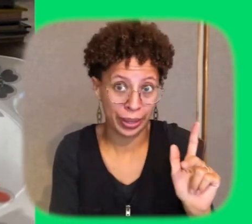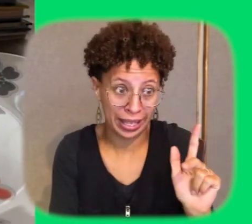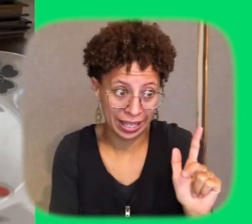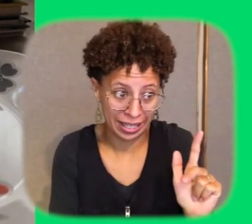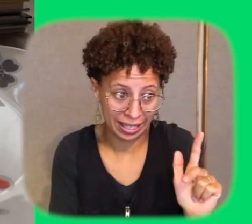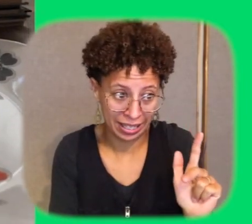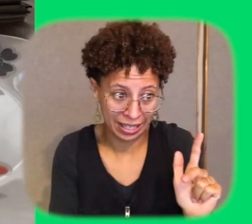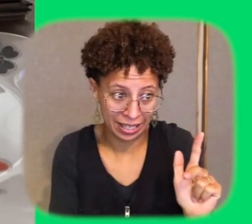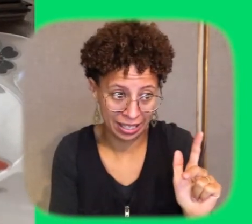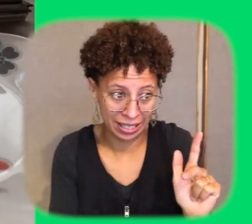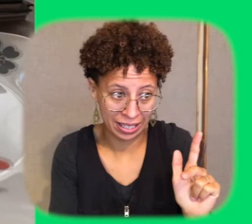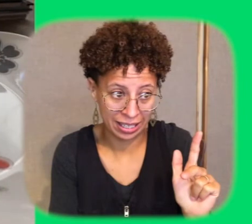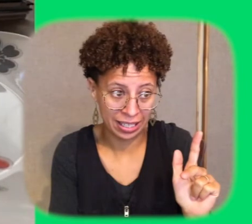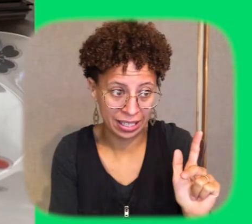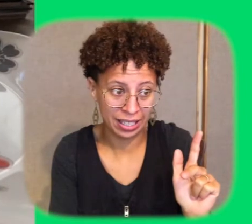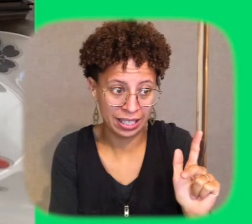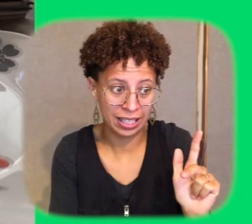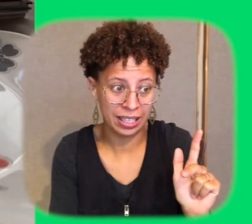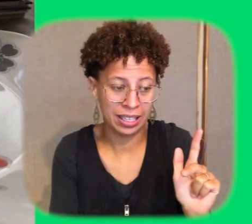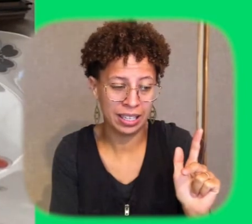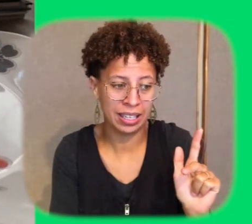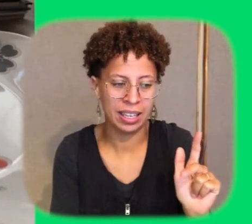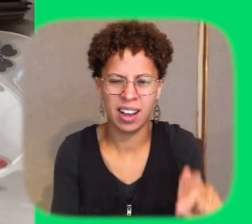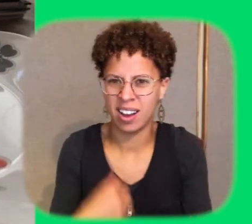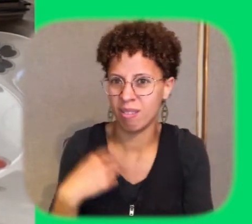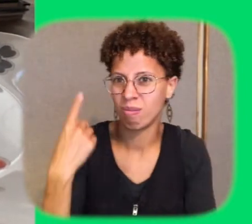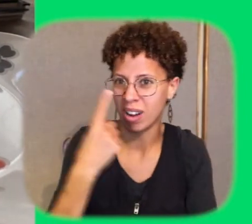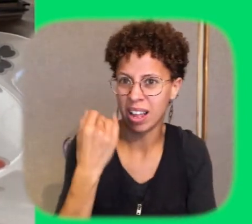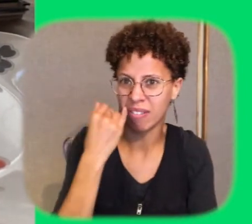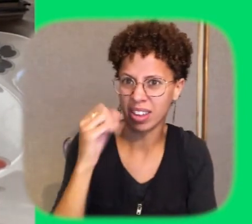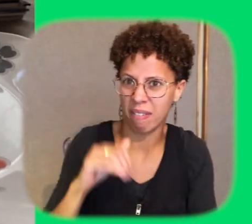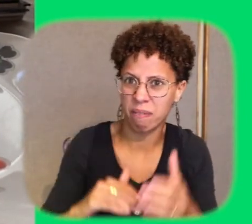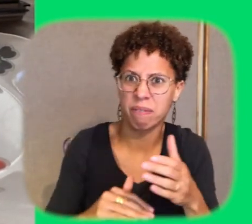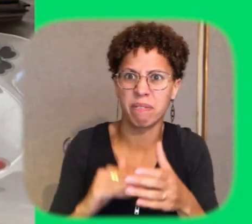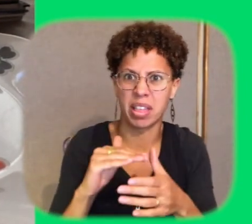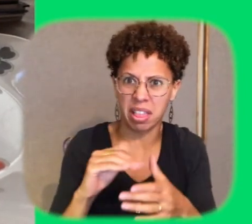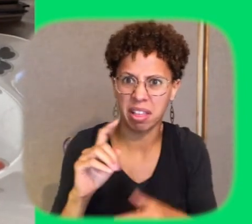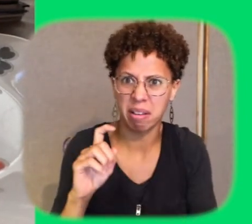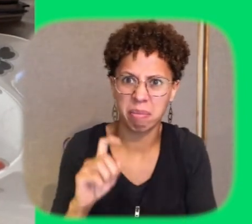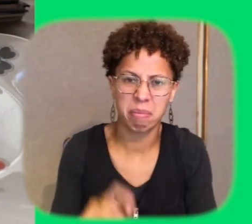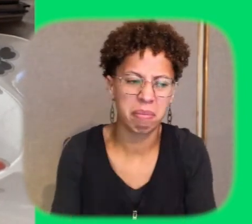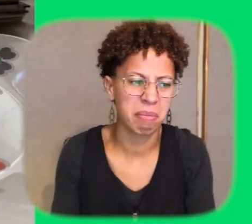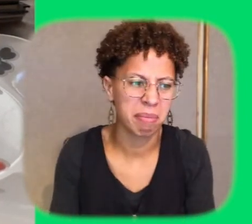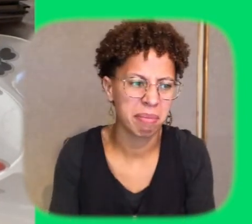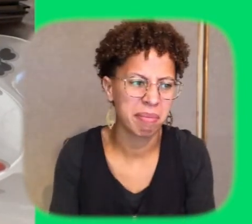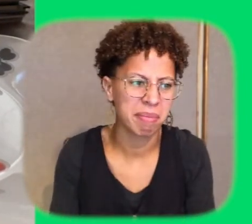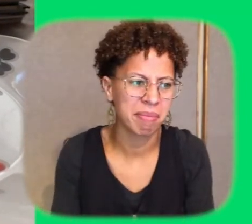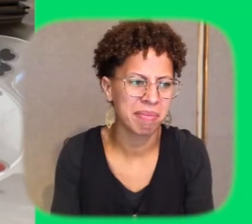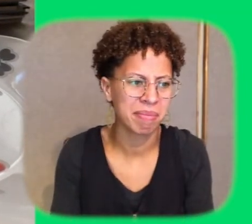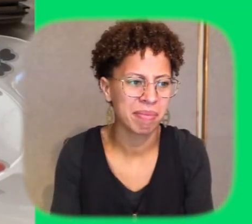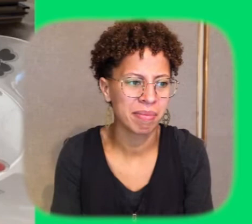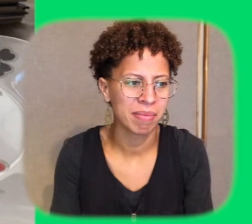23. Wonder if we could fill up the whole cup. I wonder. No. Are you scared? Yeah.